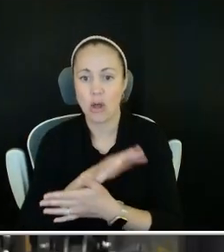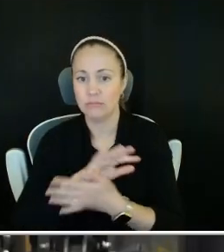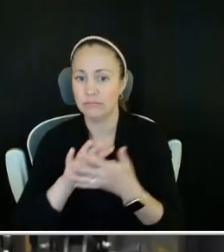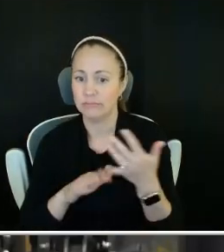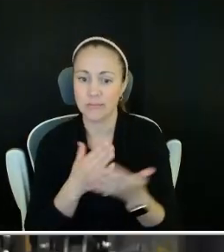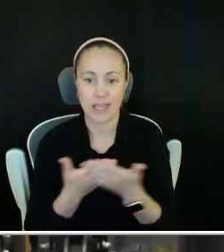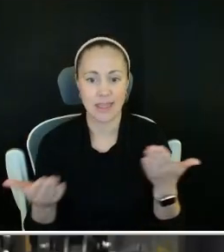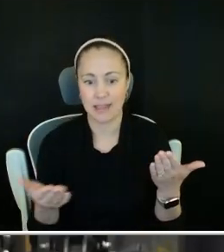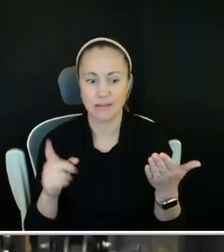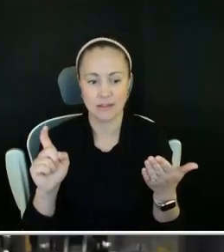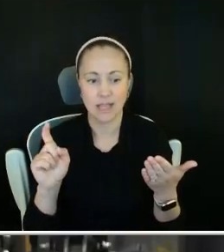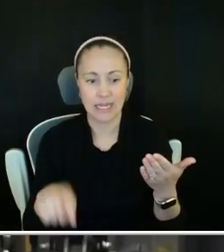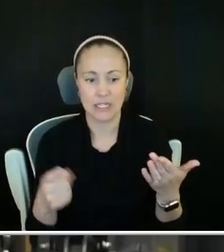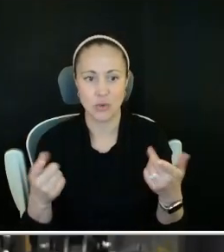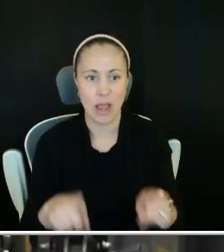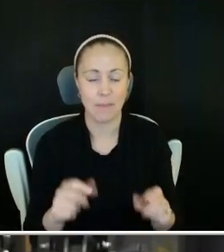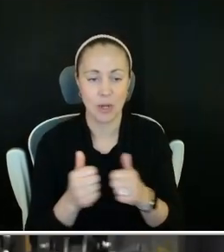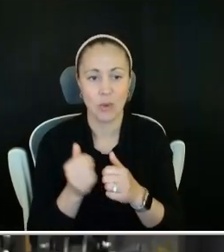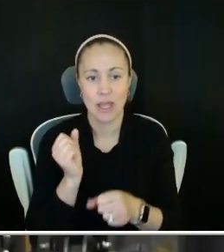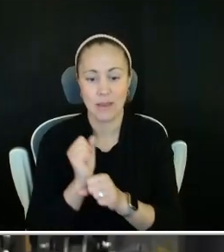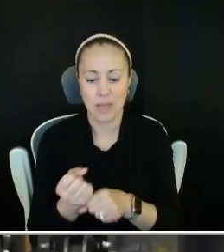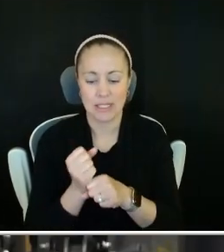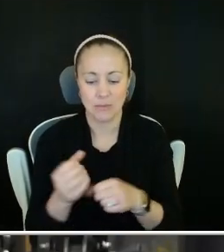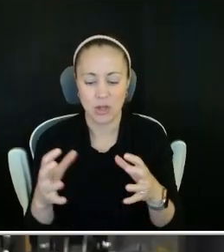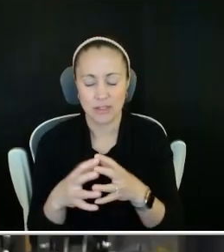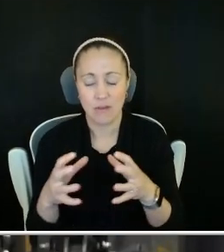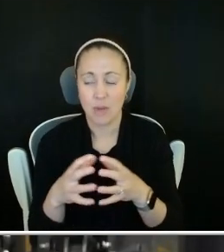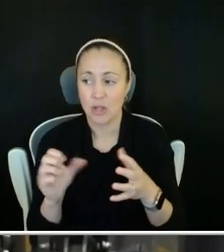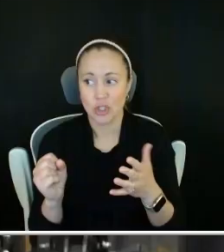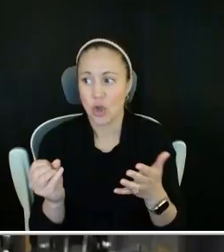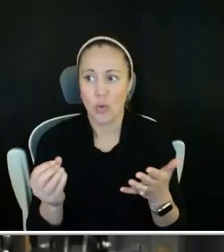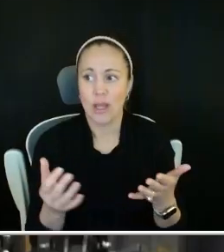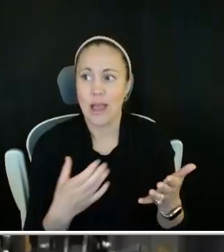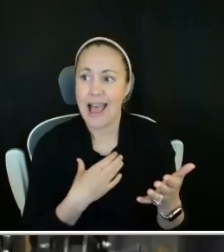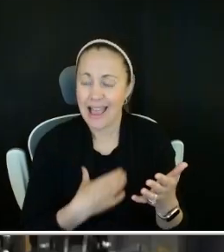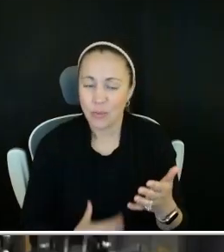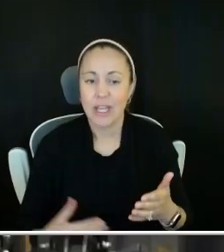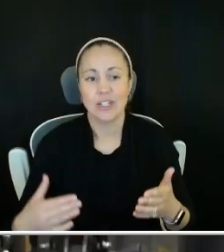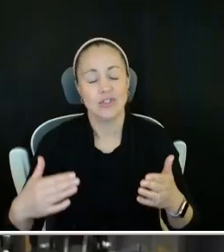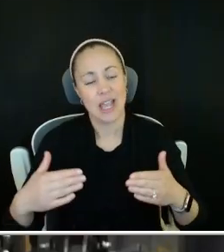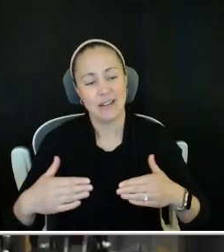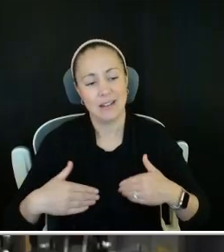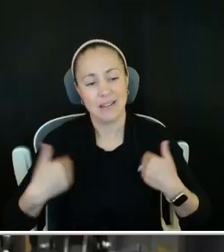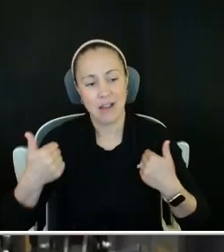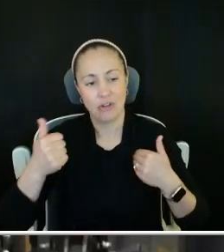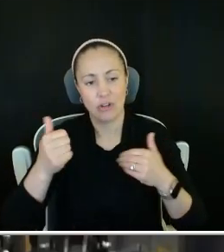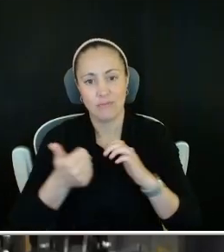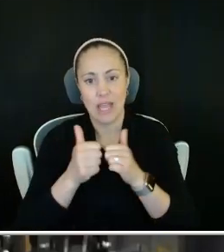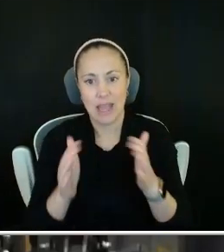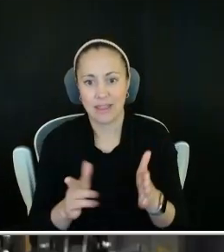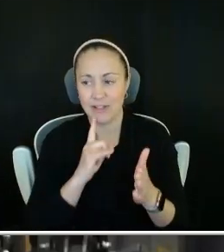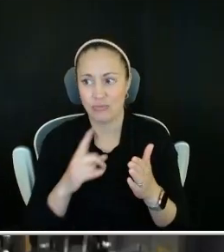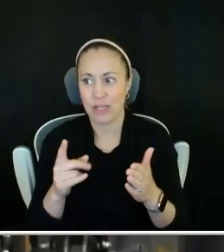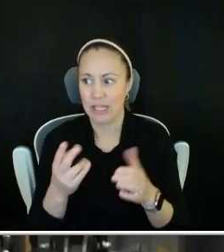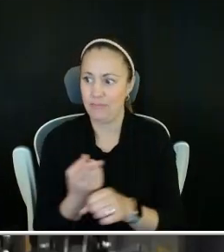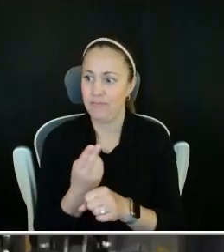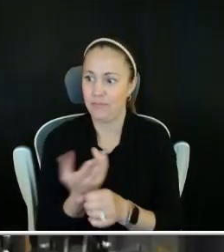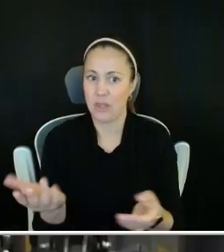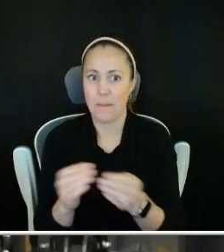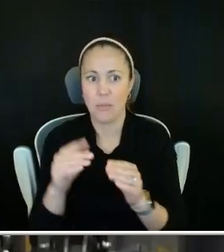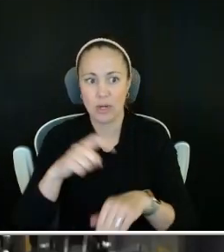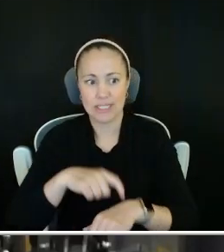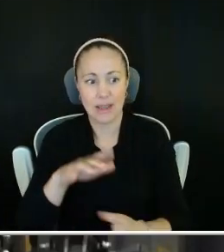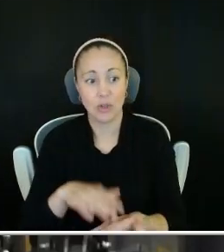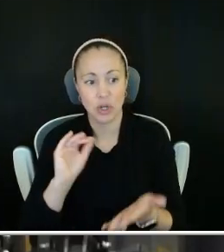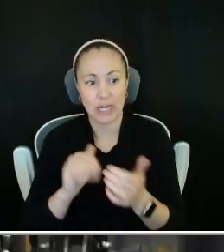doing baseball and softball in particular. So I wish younger athletes spent more time learning how their body moves and